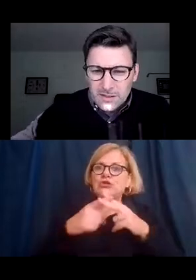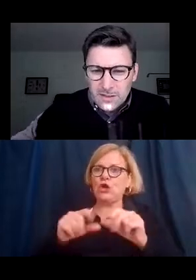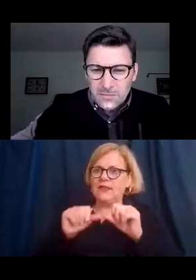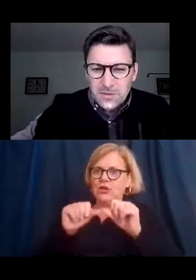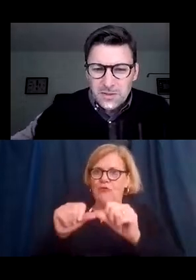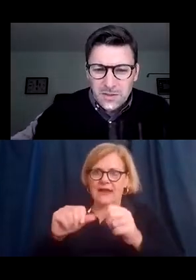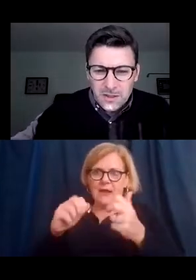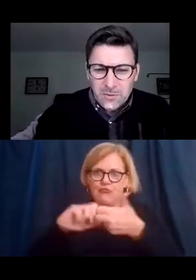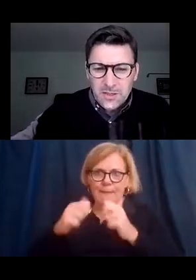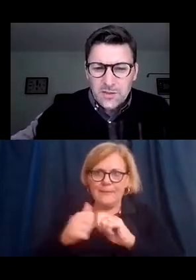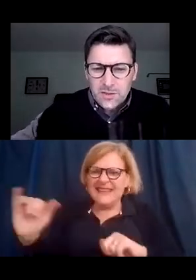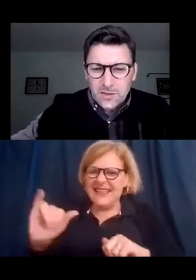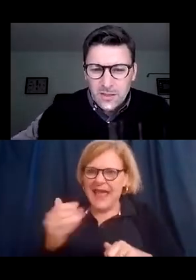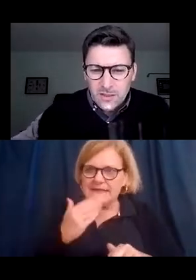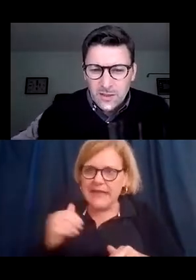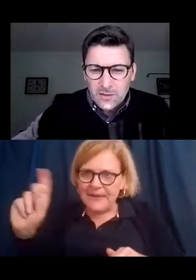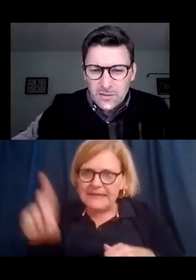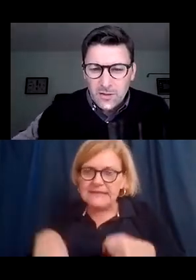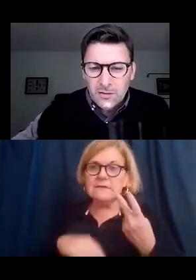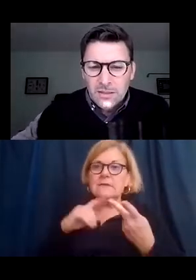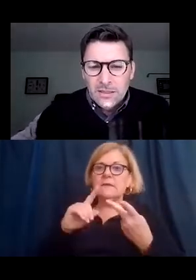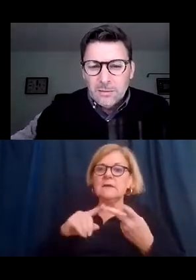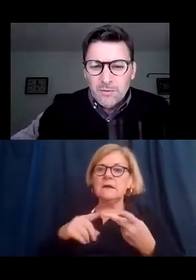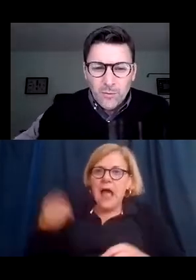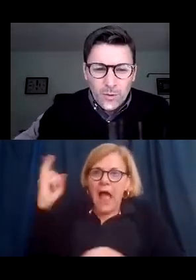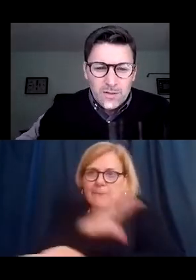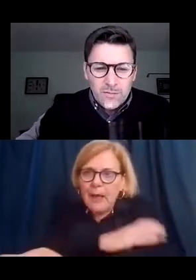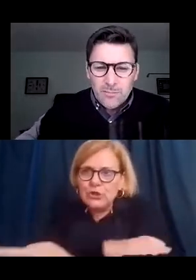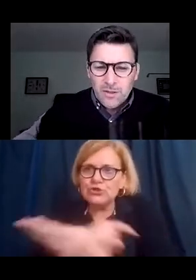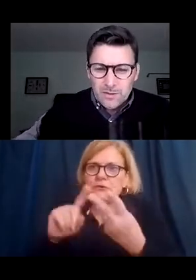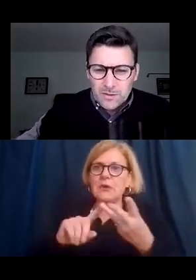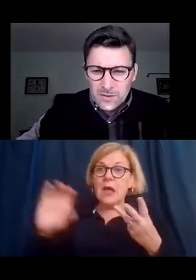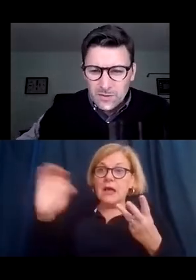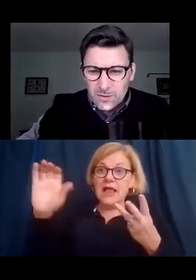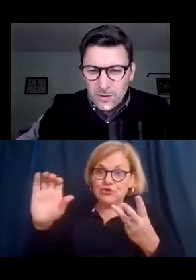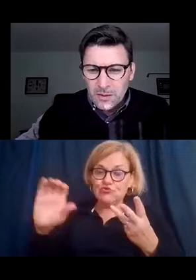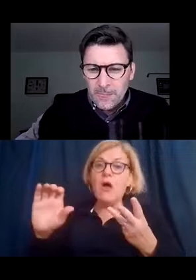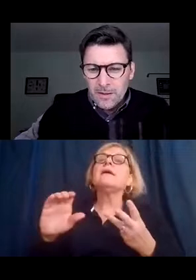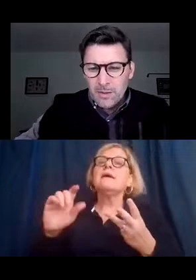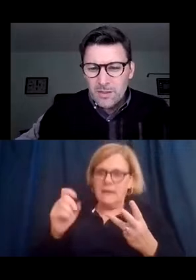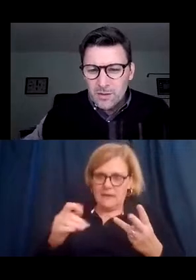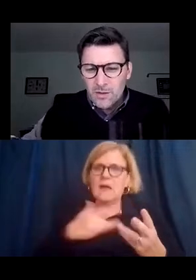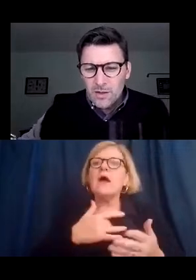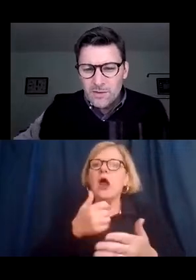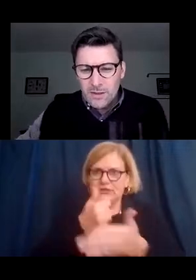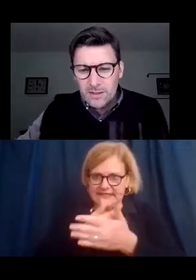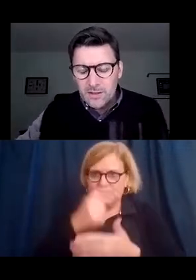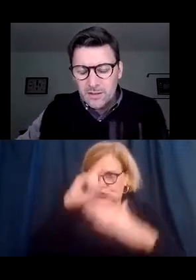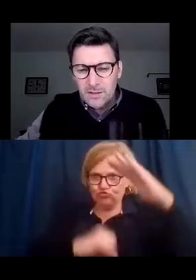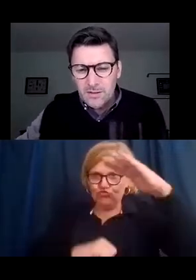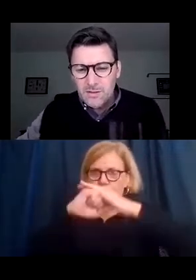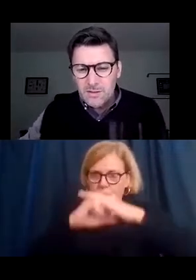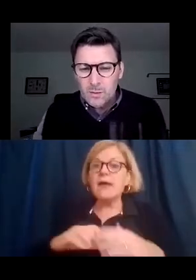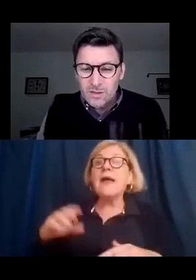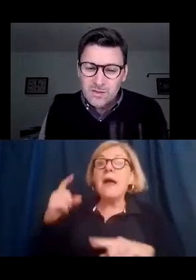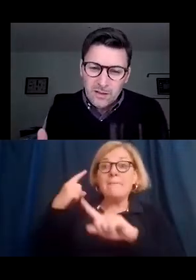conditions like diabetes and hypertension and high cholesterol before it's developing heart disease and stroke. But it's also causing chronic